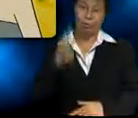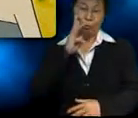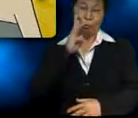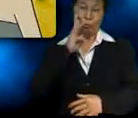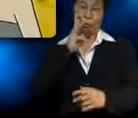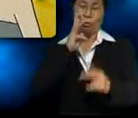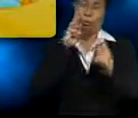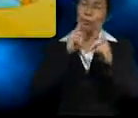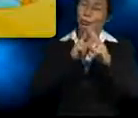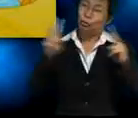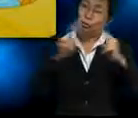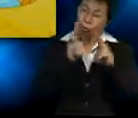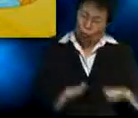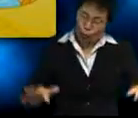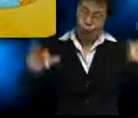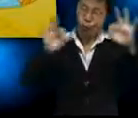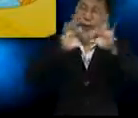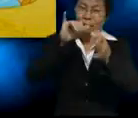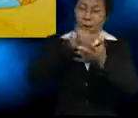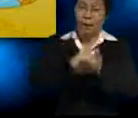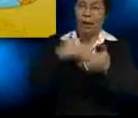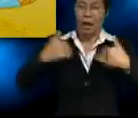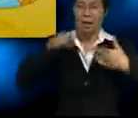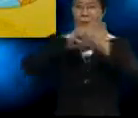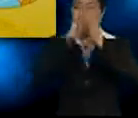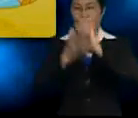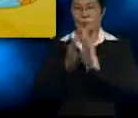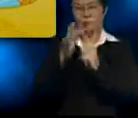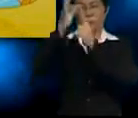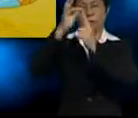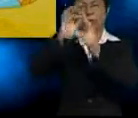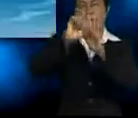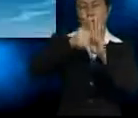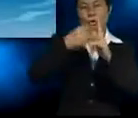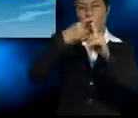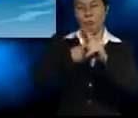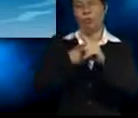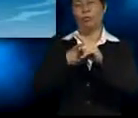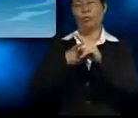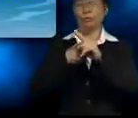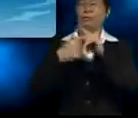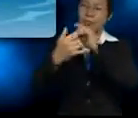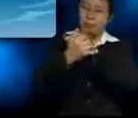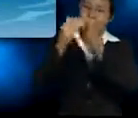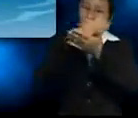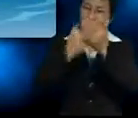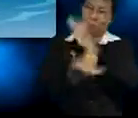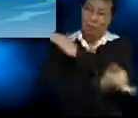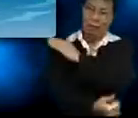Water is so essential that it has become a strategic resource for many countries.